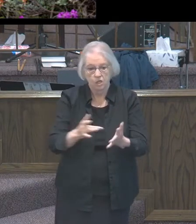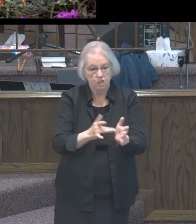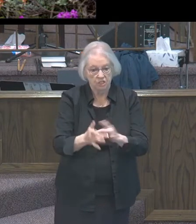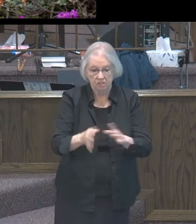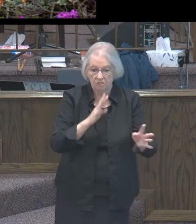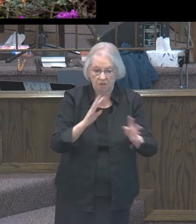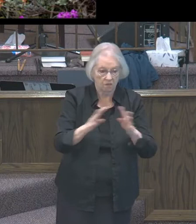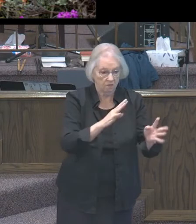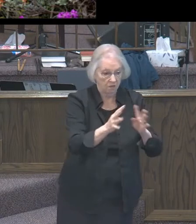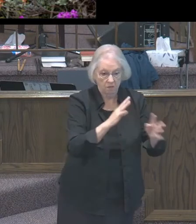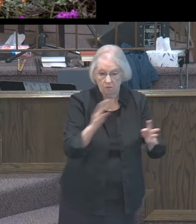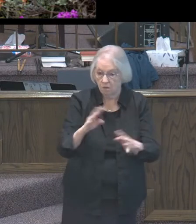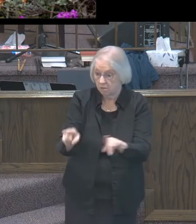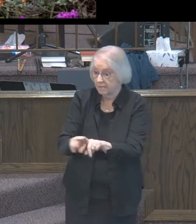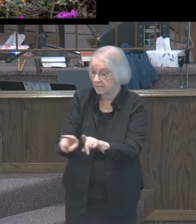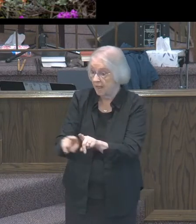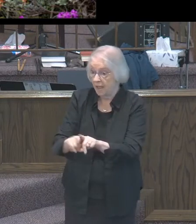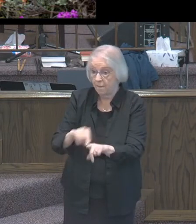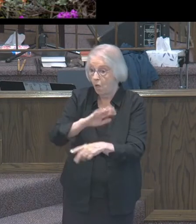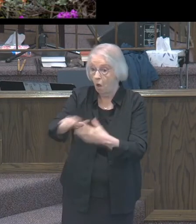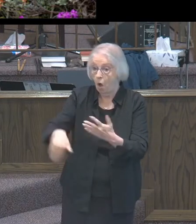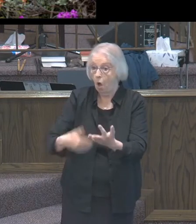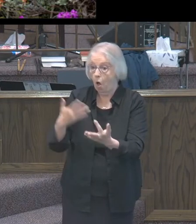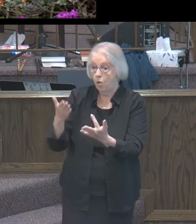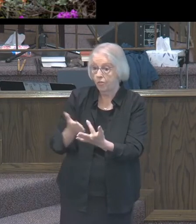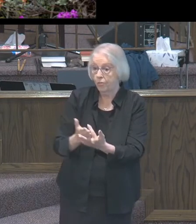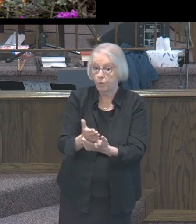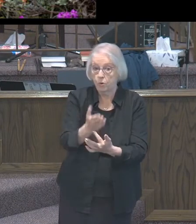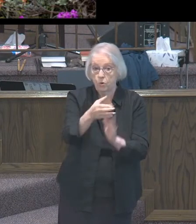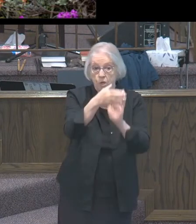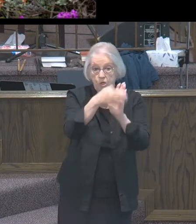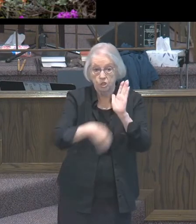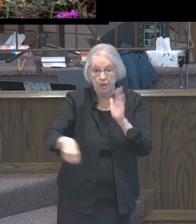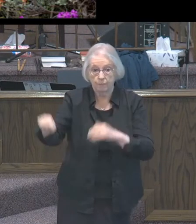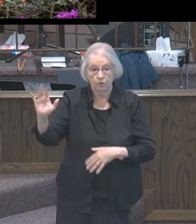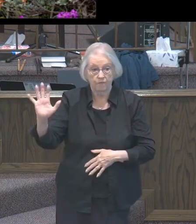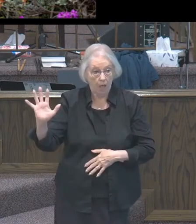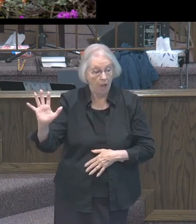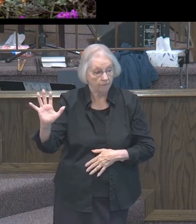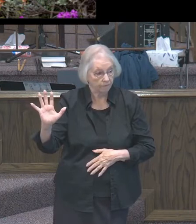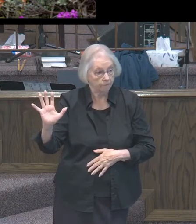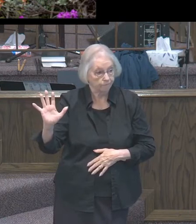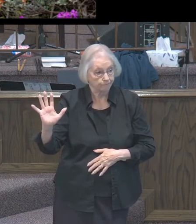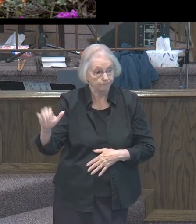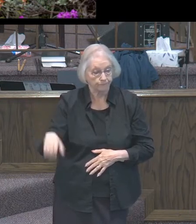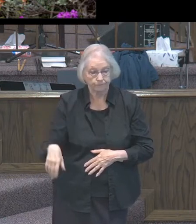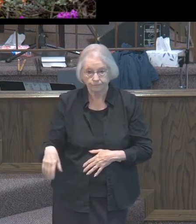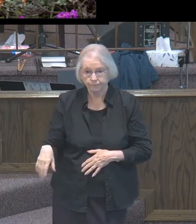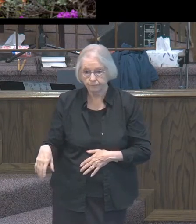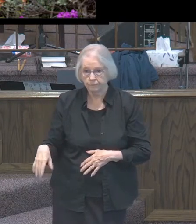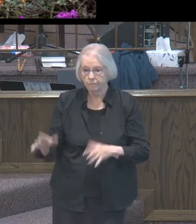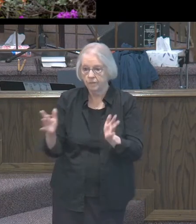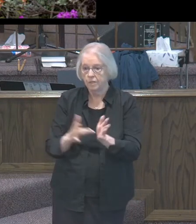going to give us this new set of standards all the way through and up to the